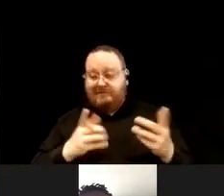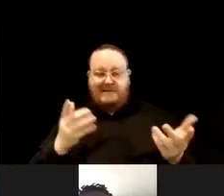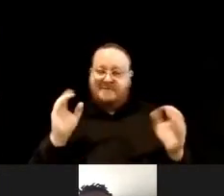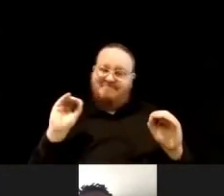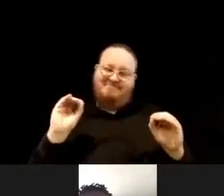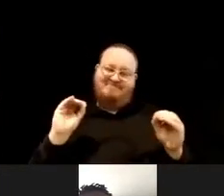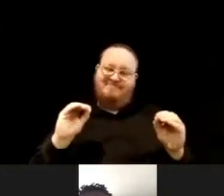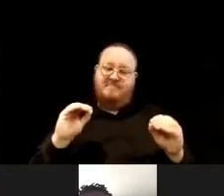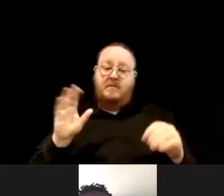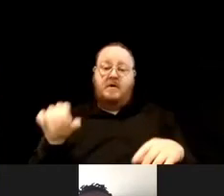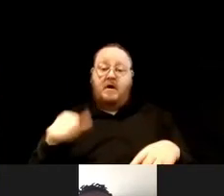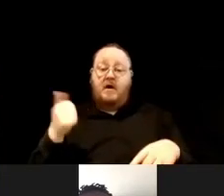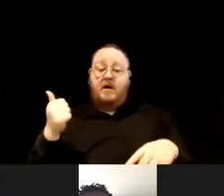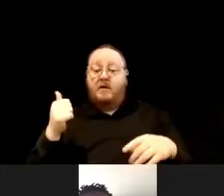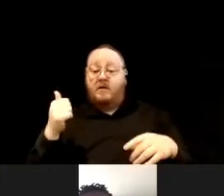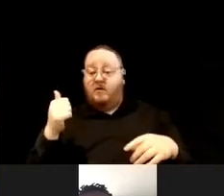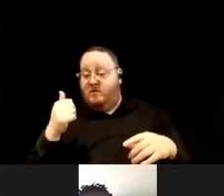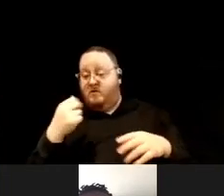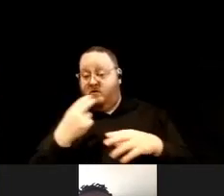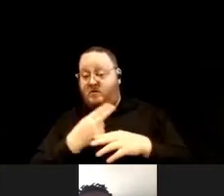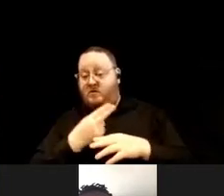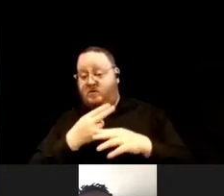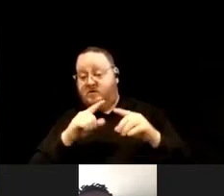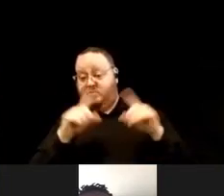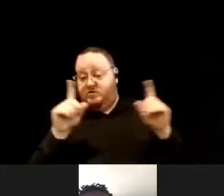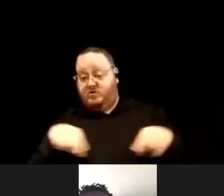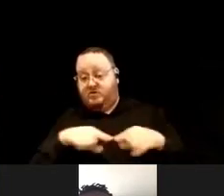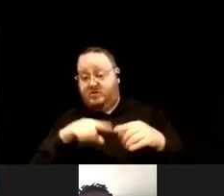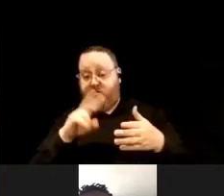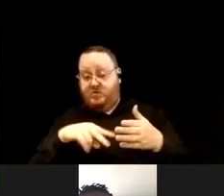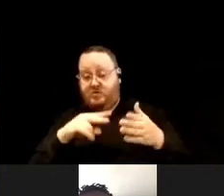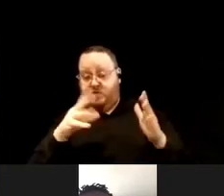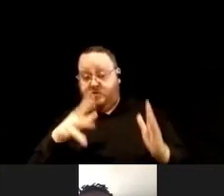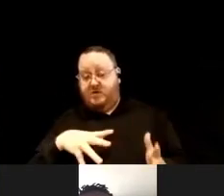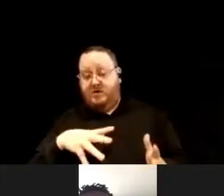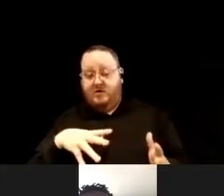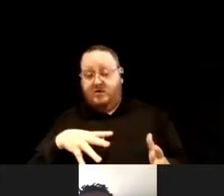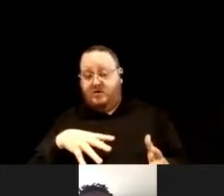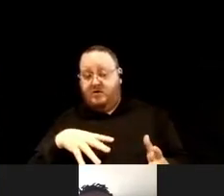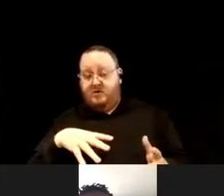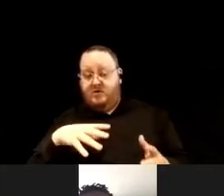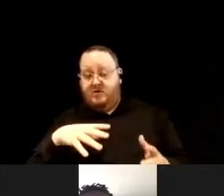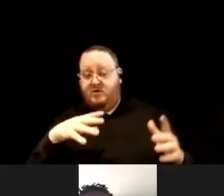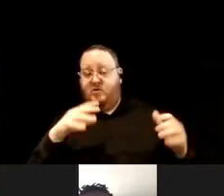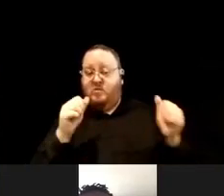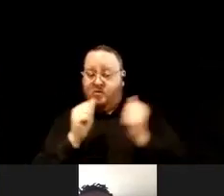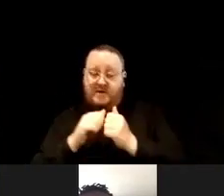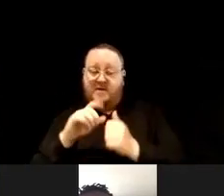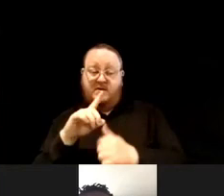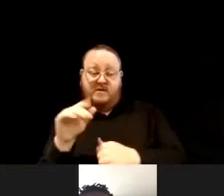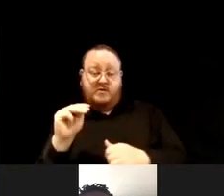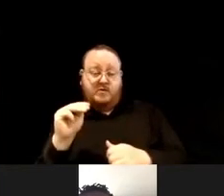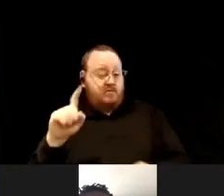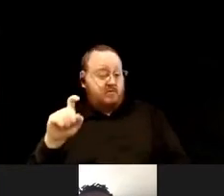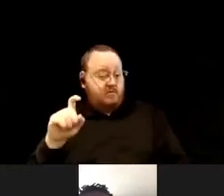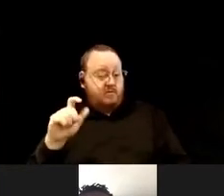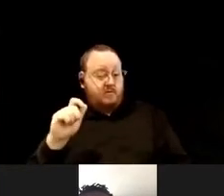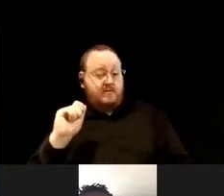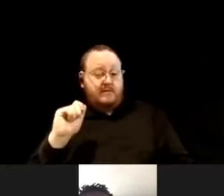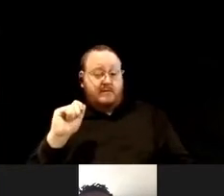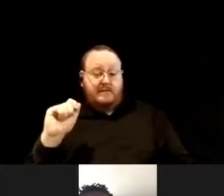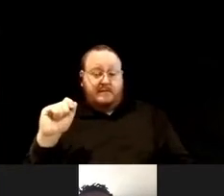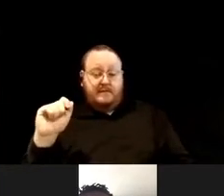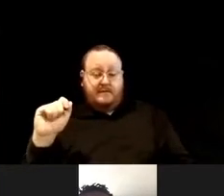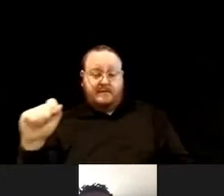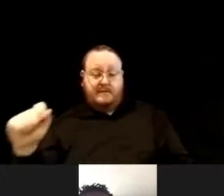that has used a screen reader that's on here now that has used a screen reader specifically with a Zoom session that would